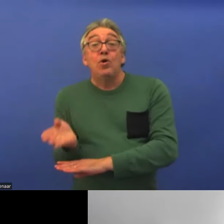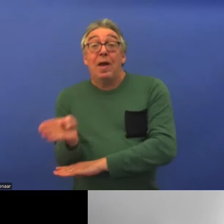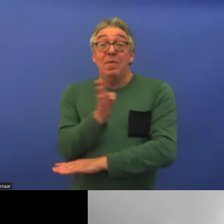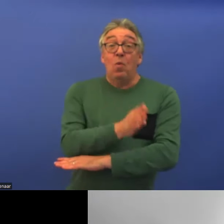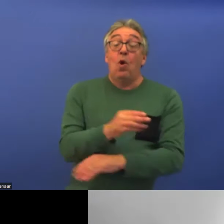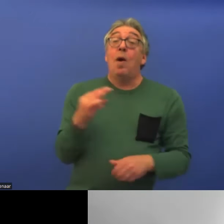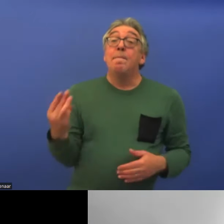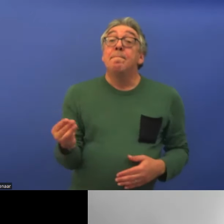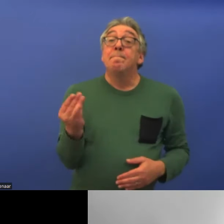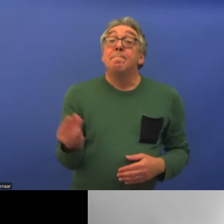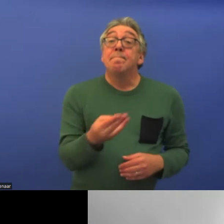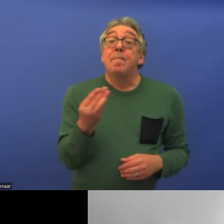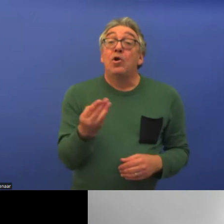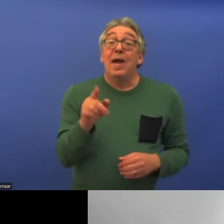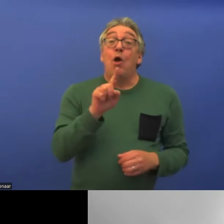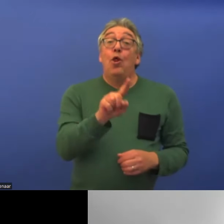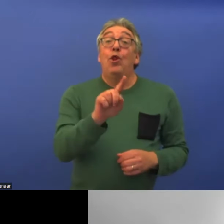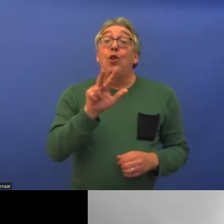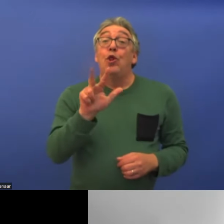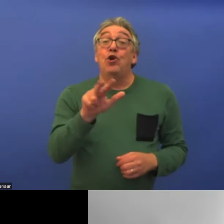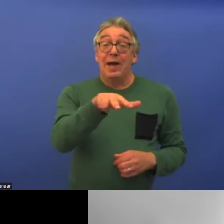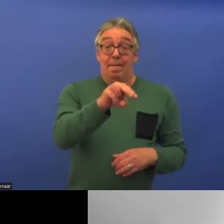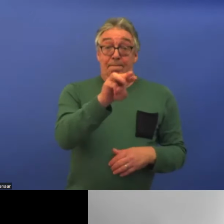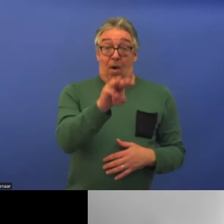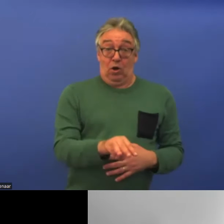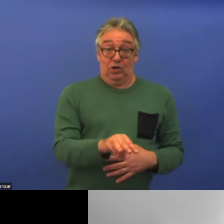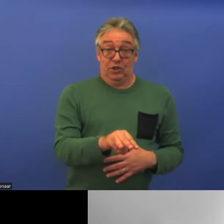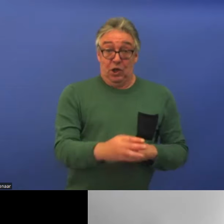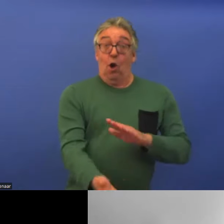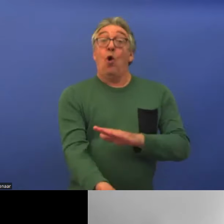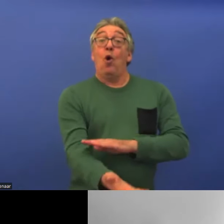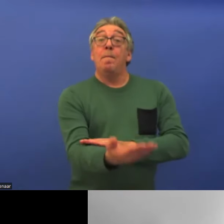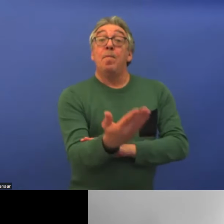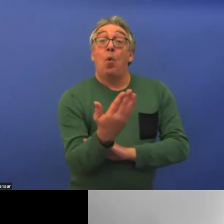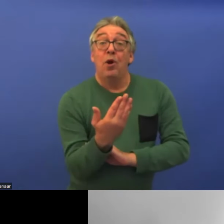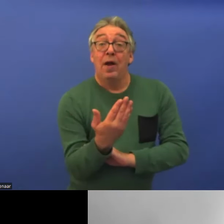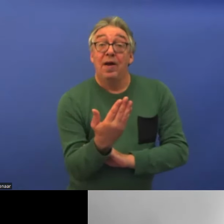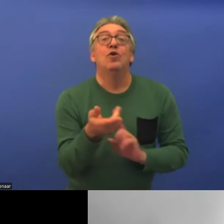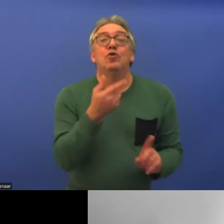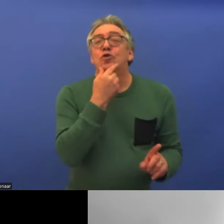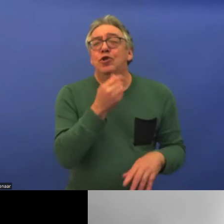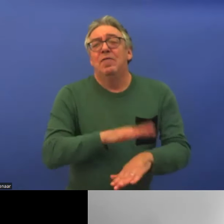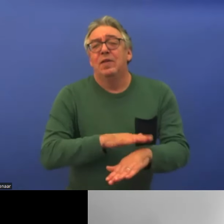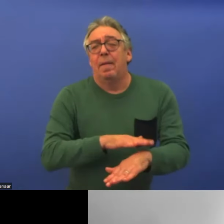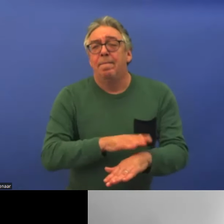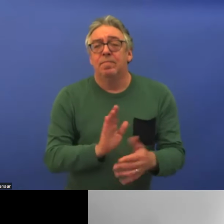13th of March, in the morning of Geneva time.